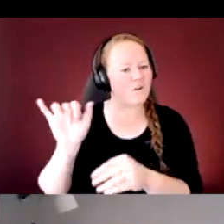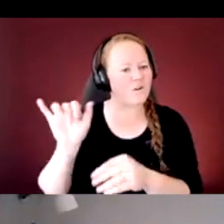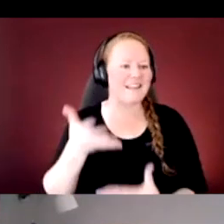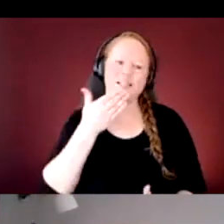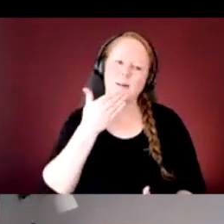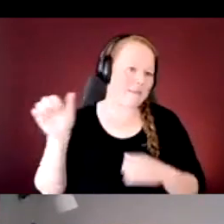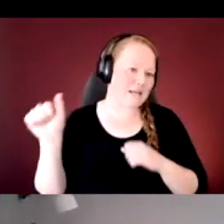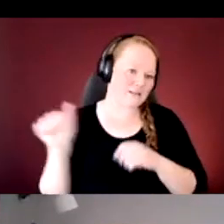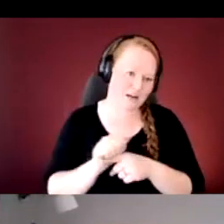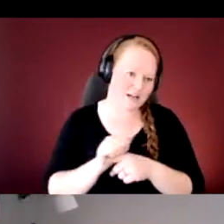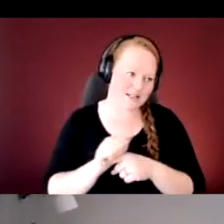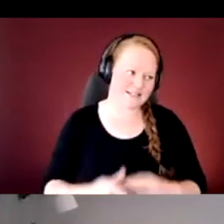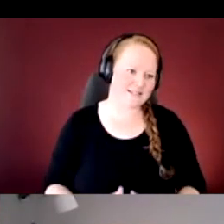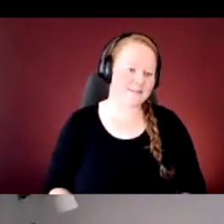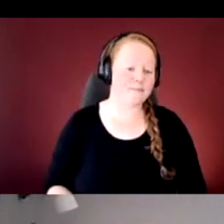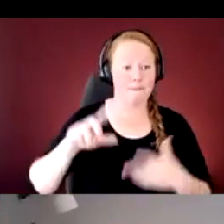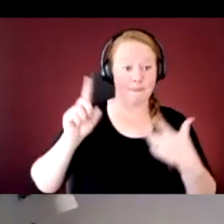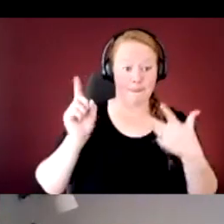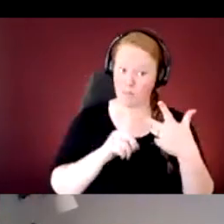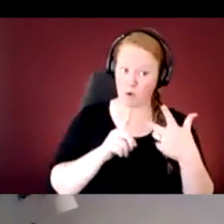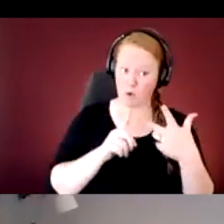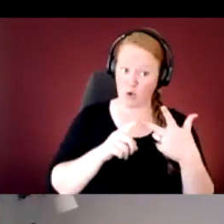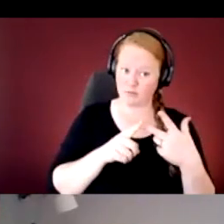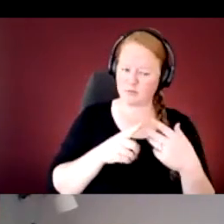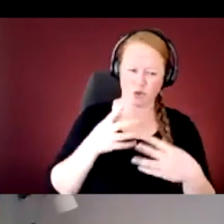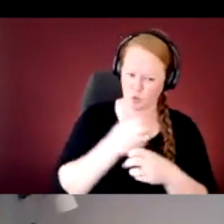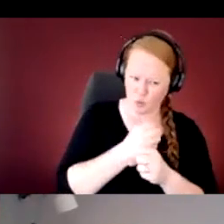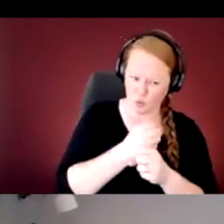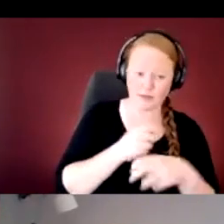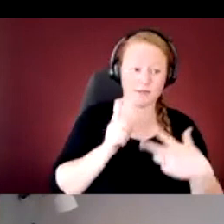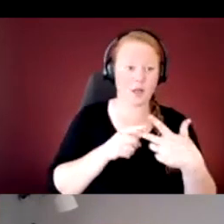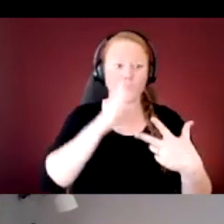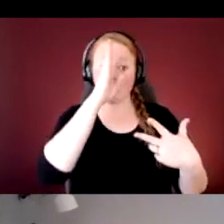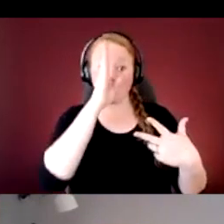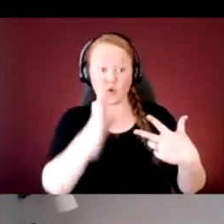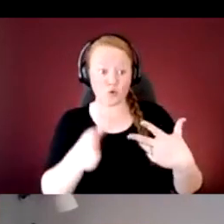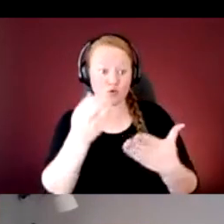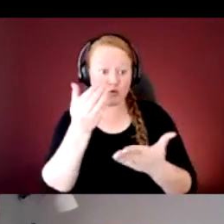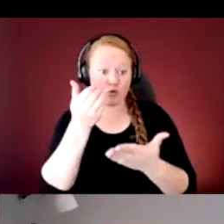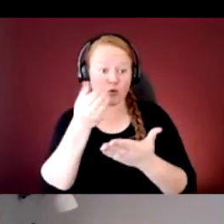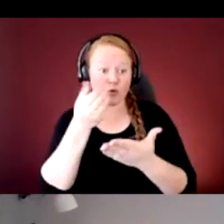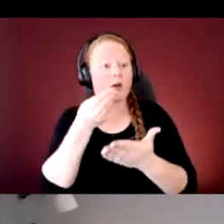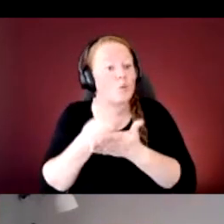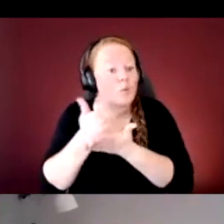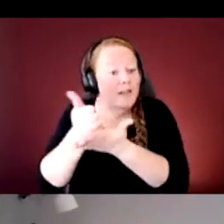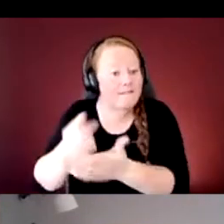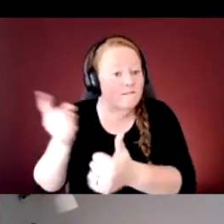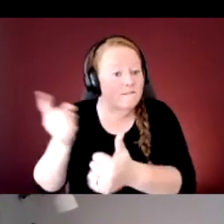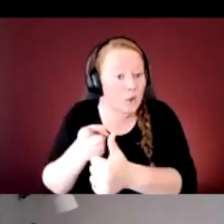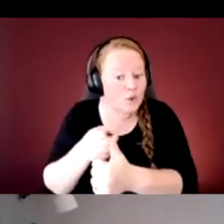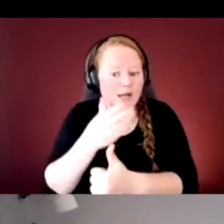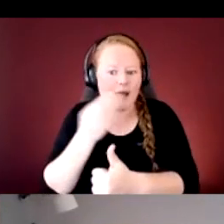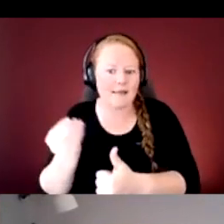practice. Third quick point, direct relief first and then additional deep process. As Wally